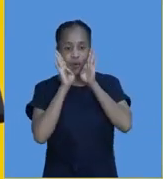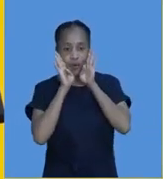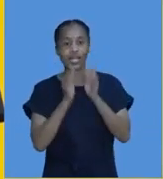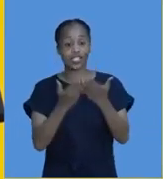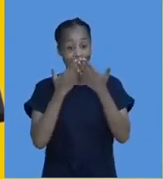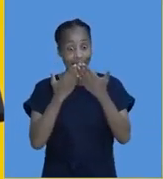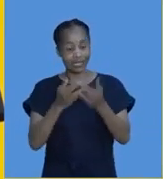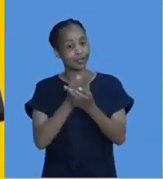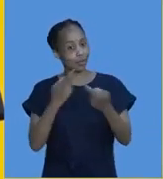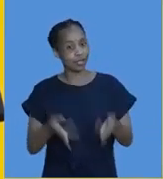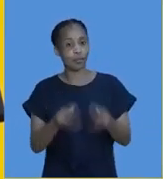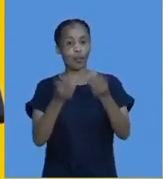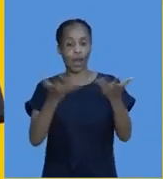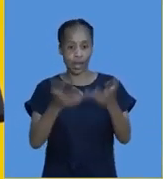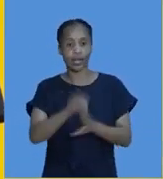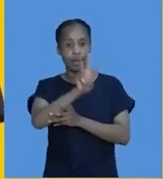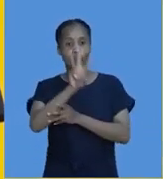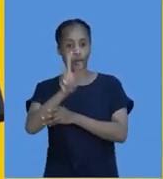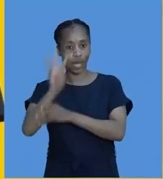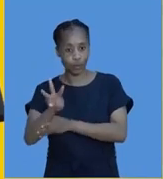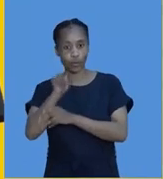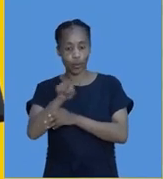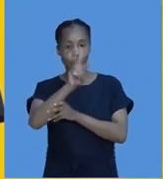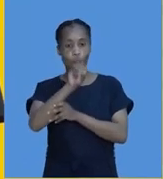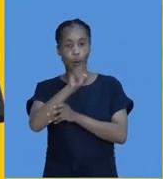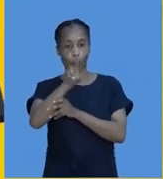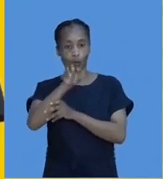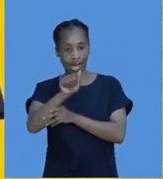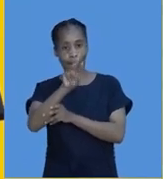and study resources, visit